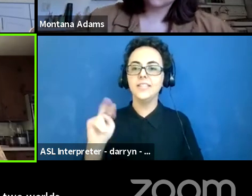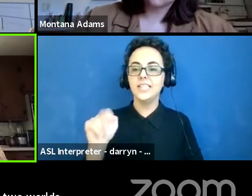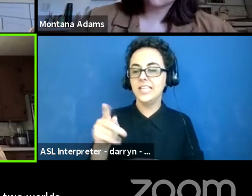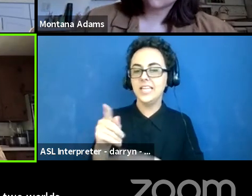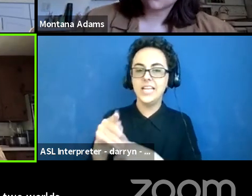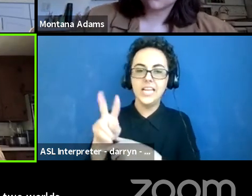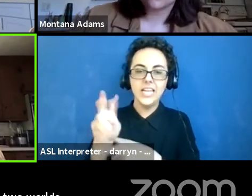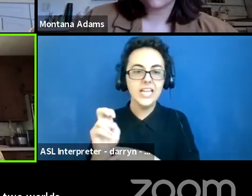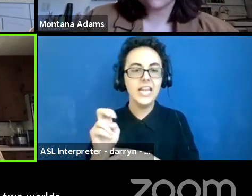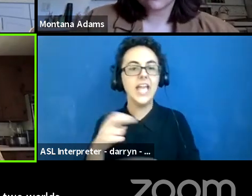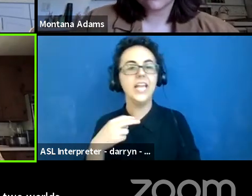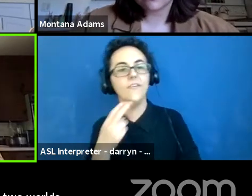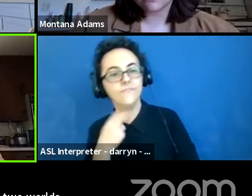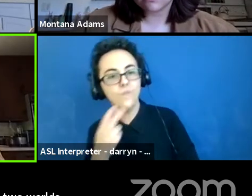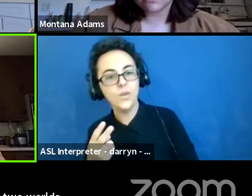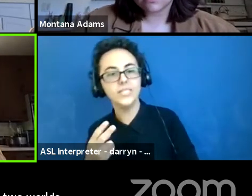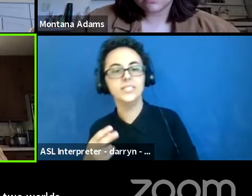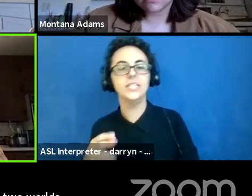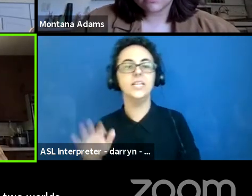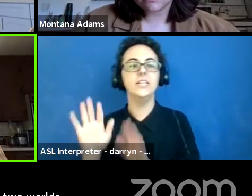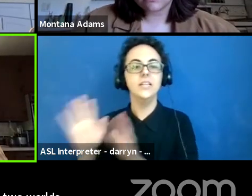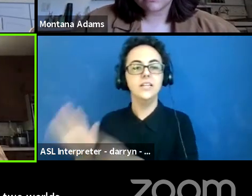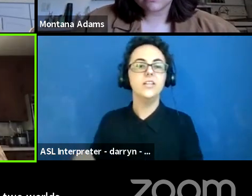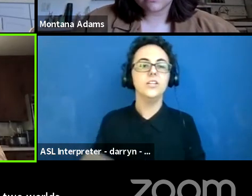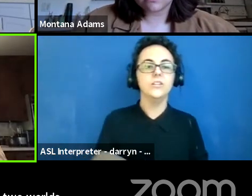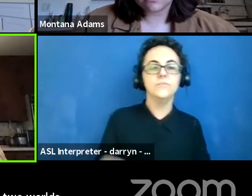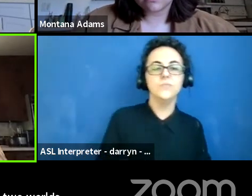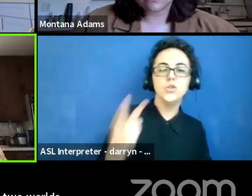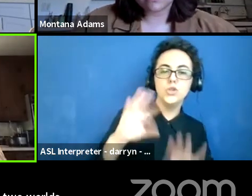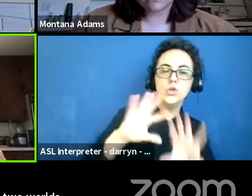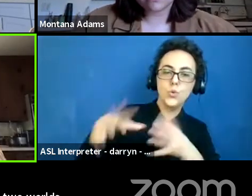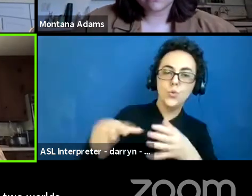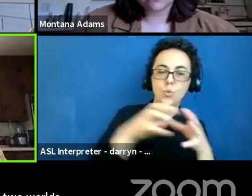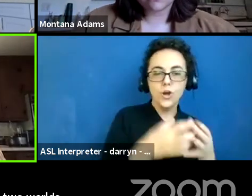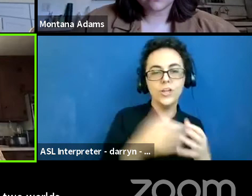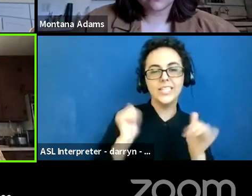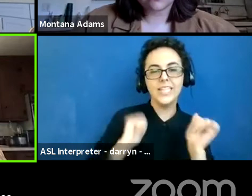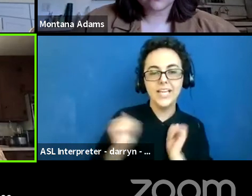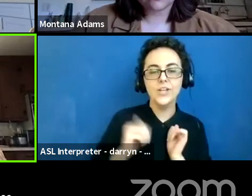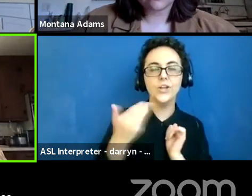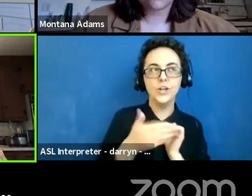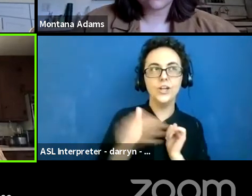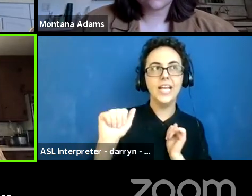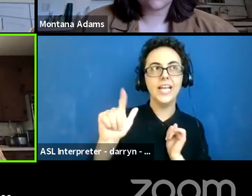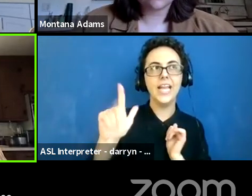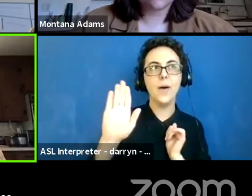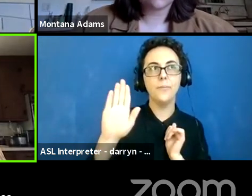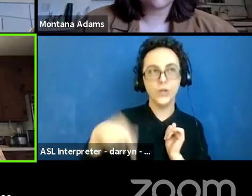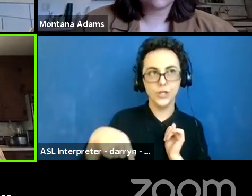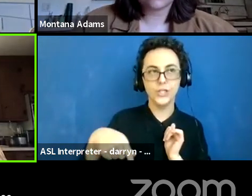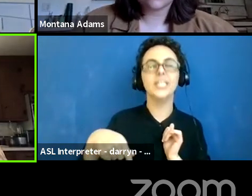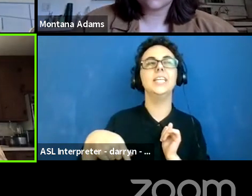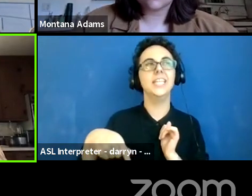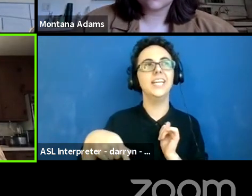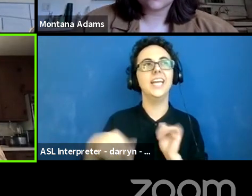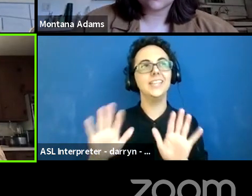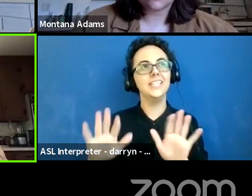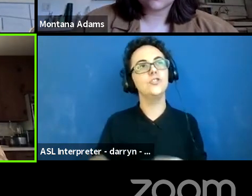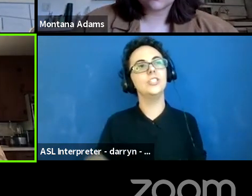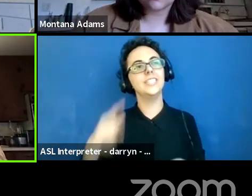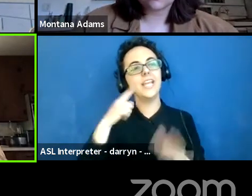Theater in Albuquerque, and these purposeful, intentional,